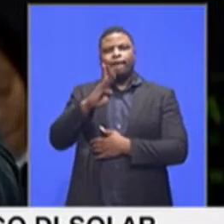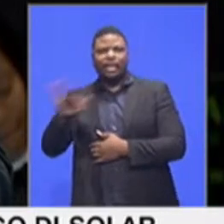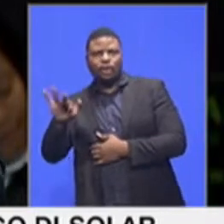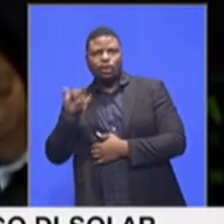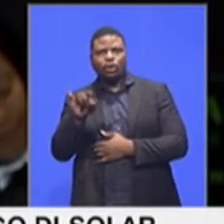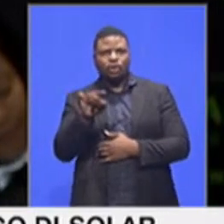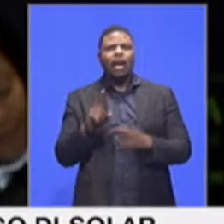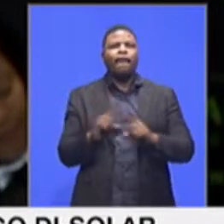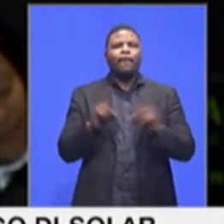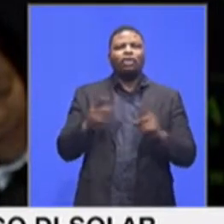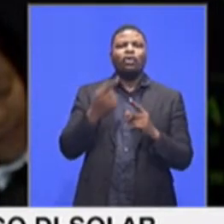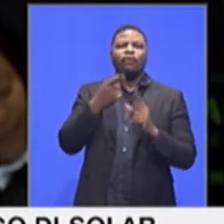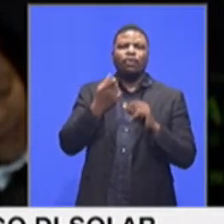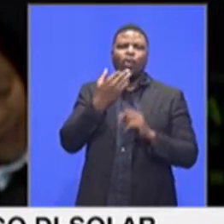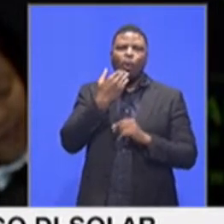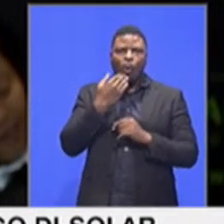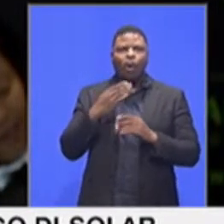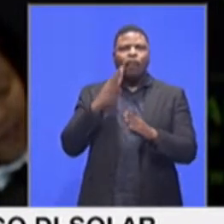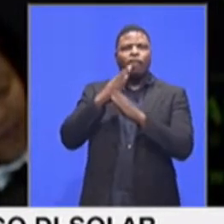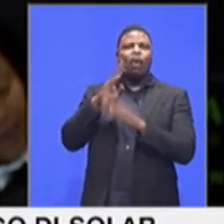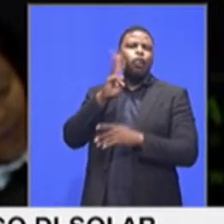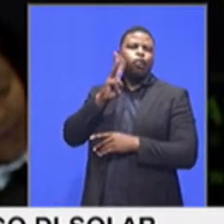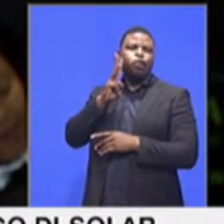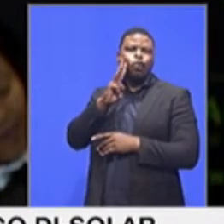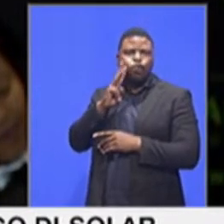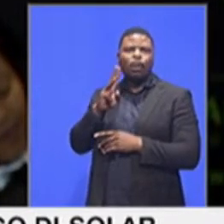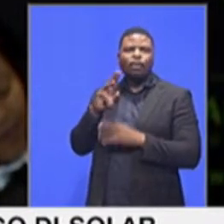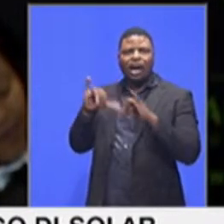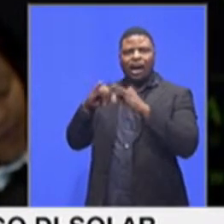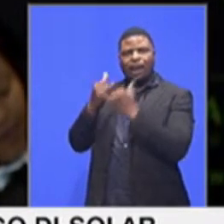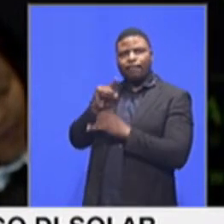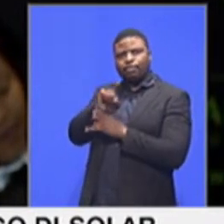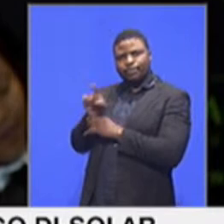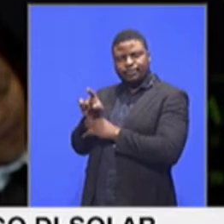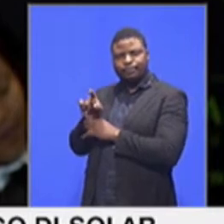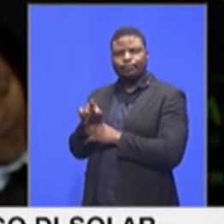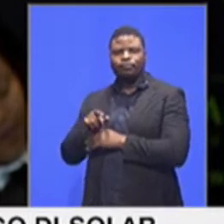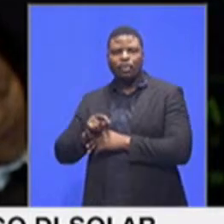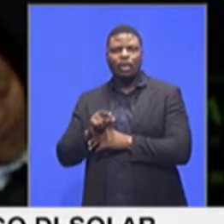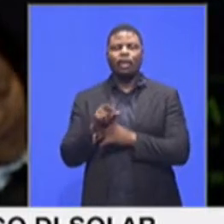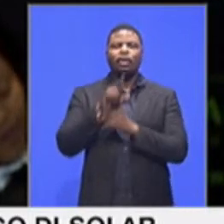water boards. As we undertake infrastructure projects,